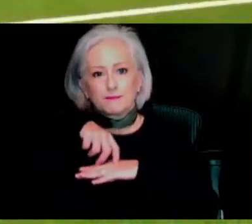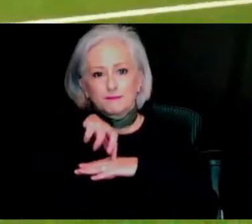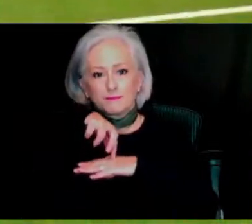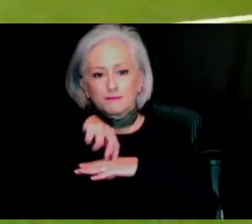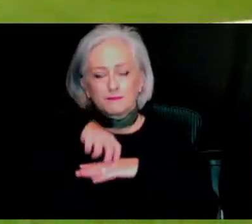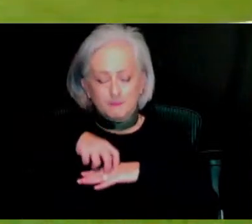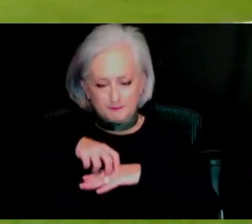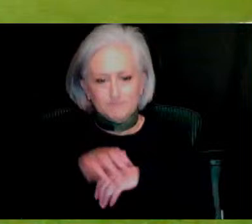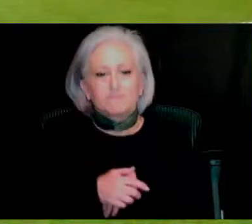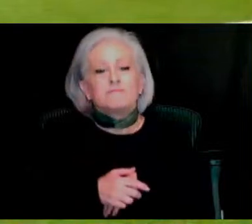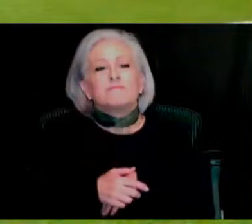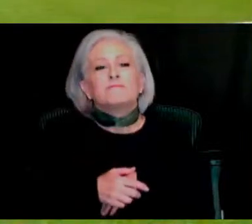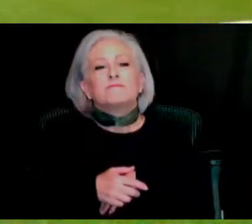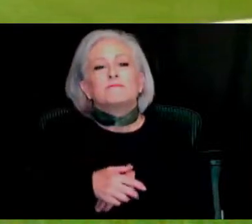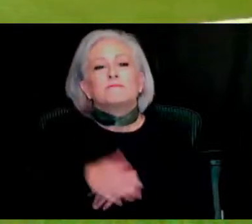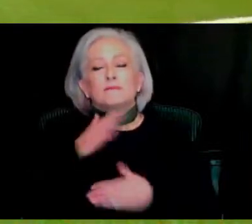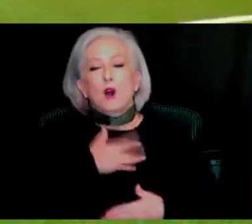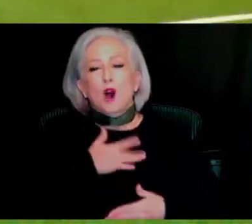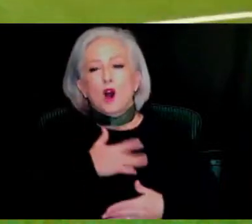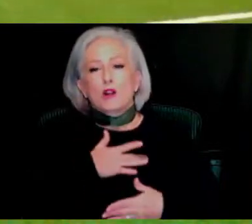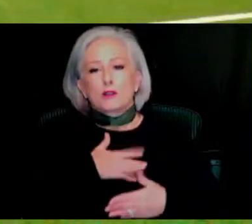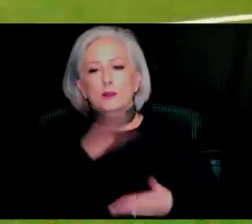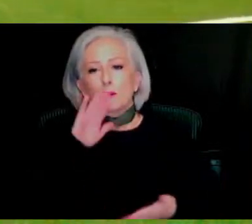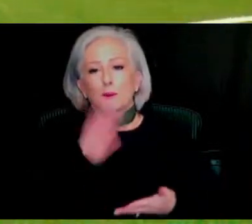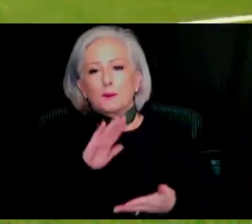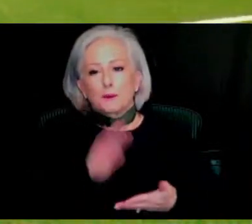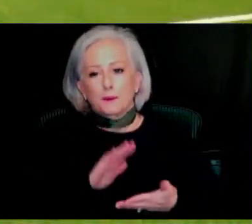down and then do it again.